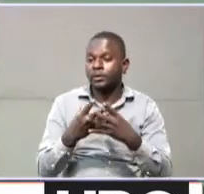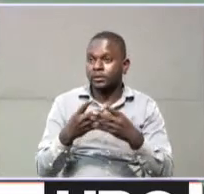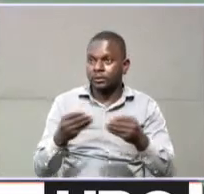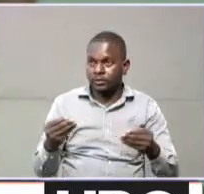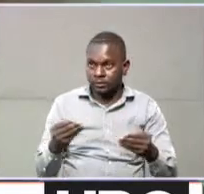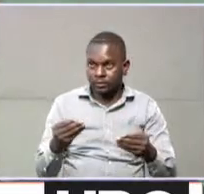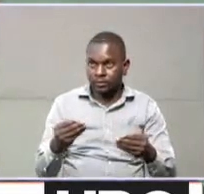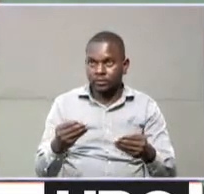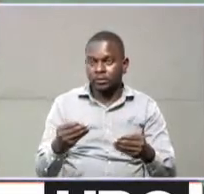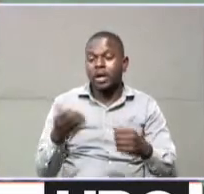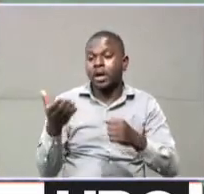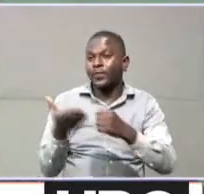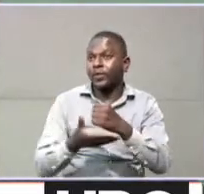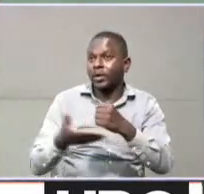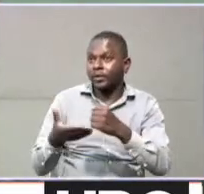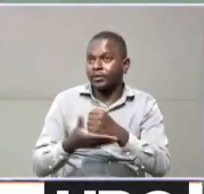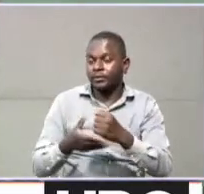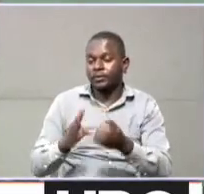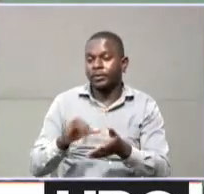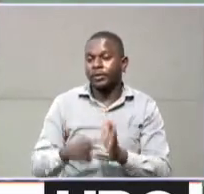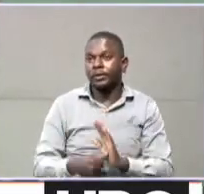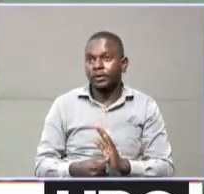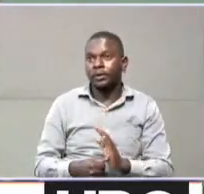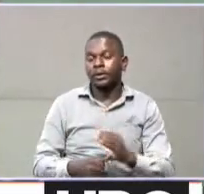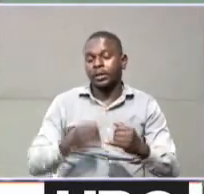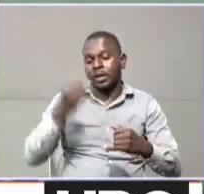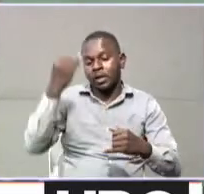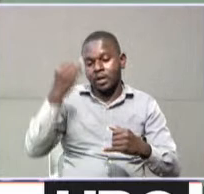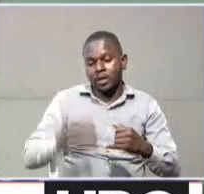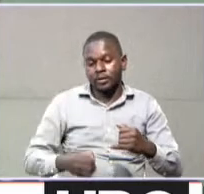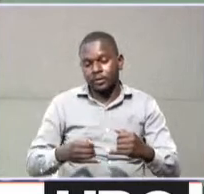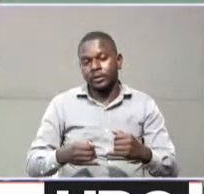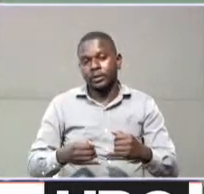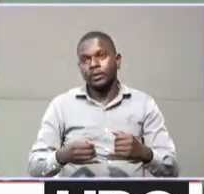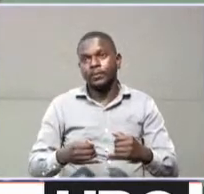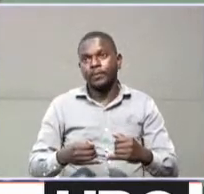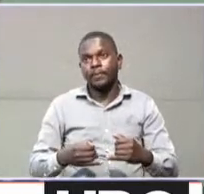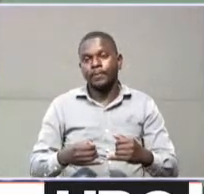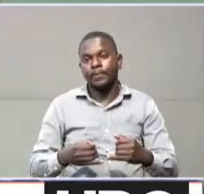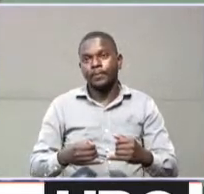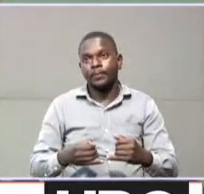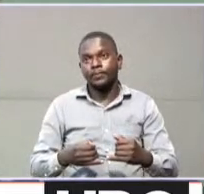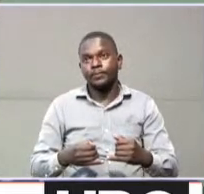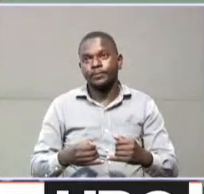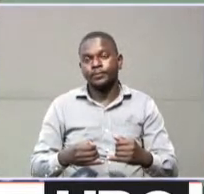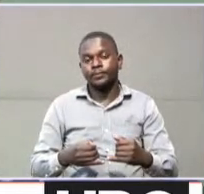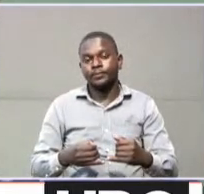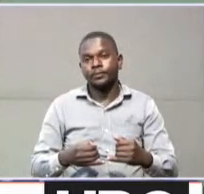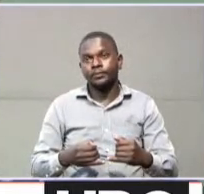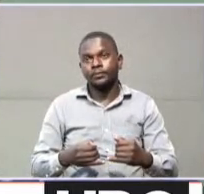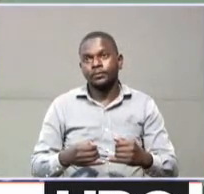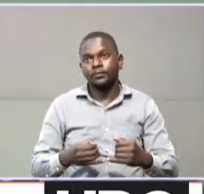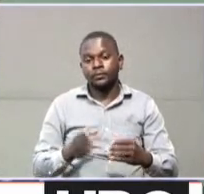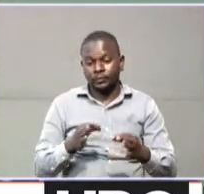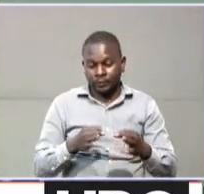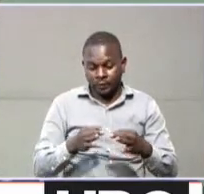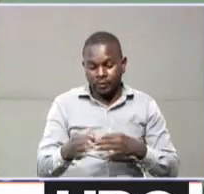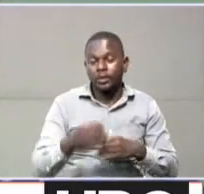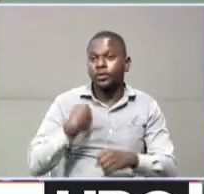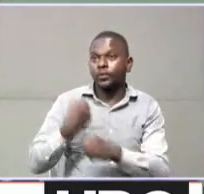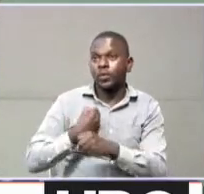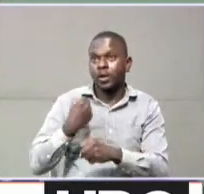in post harvest issues and lastly know the extension